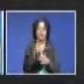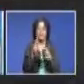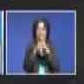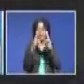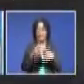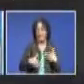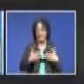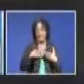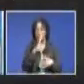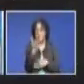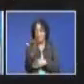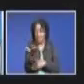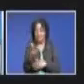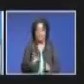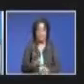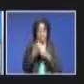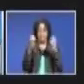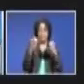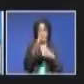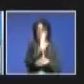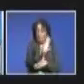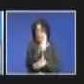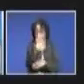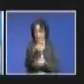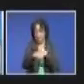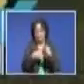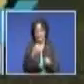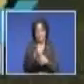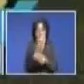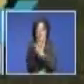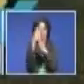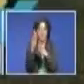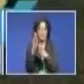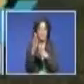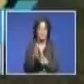here celebrating 45 years of Bahamian independence.